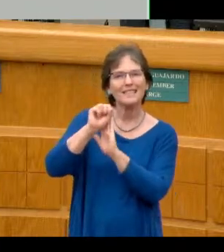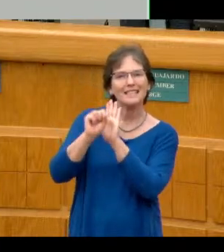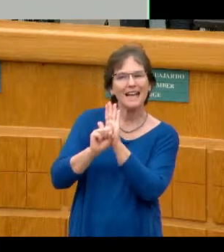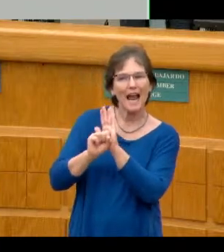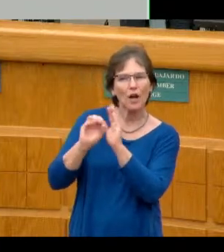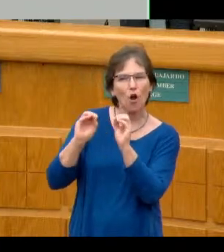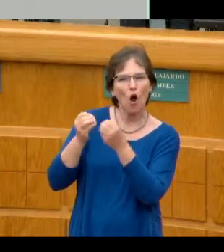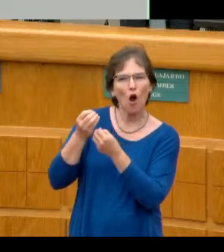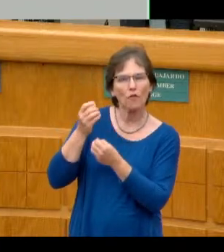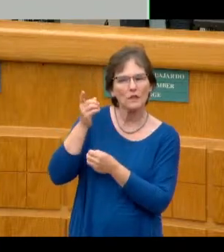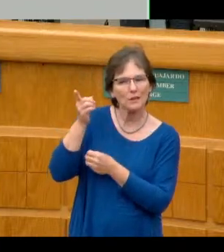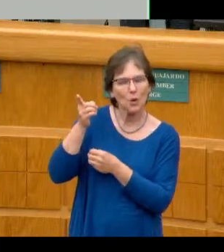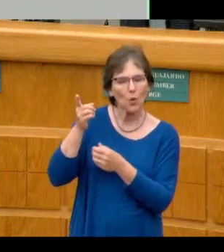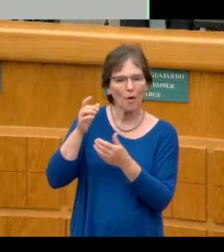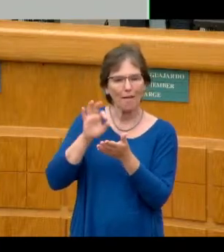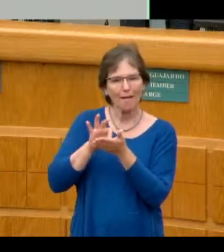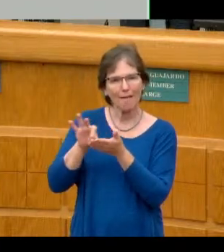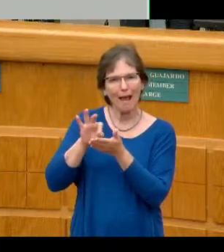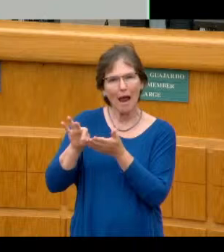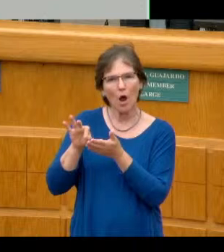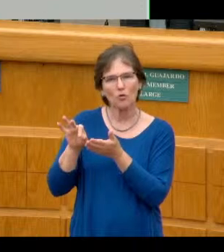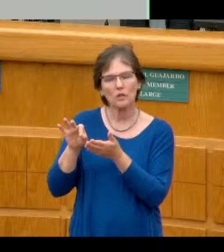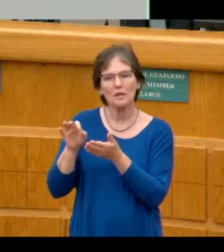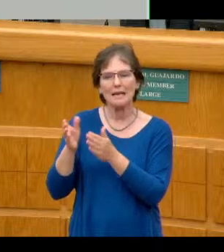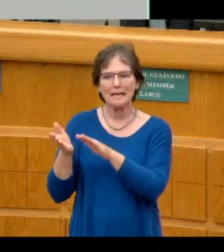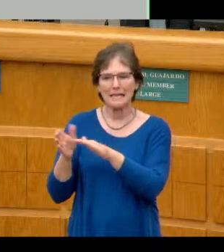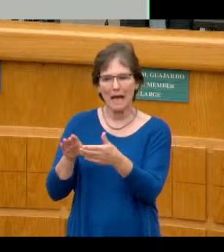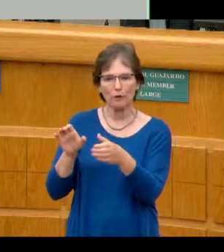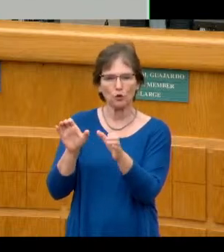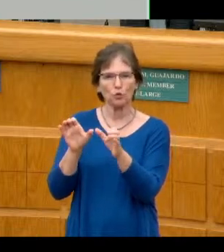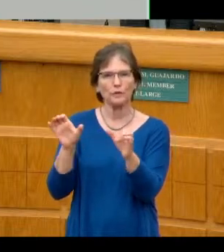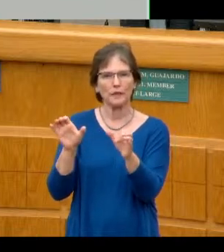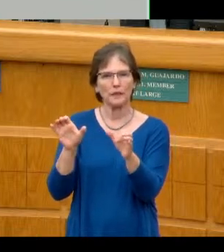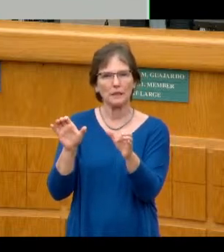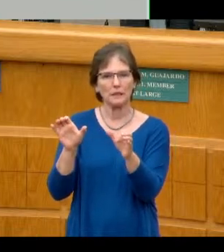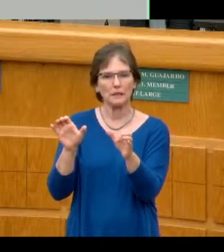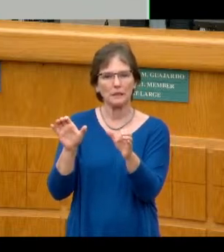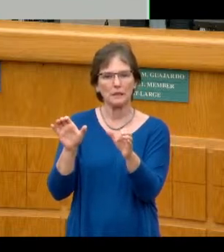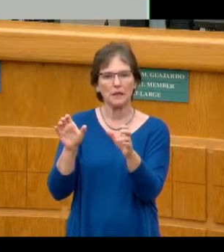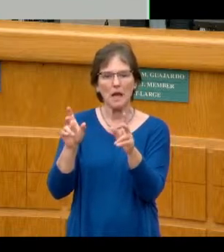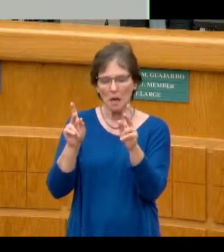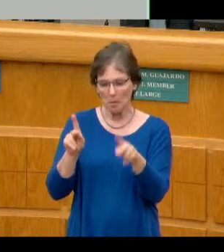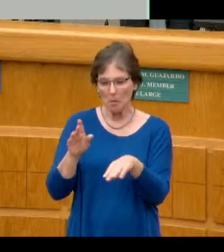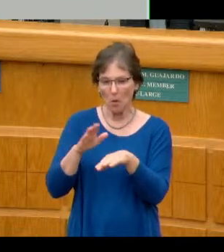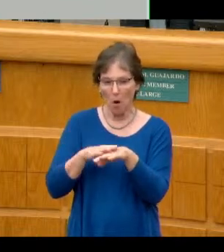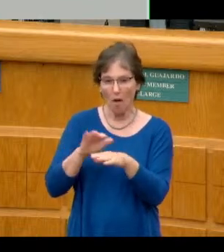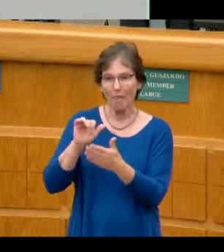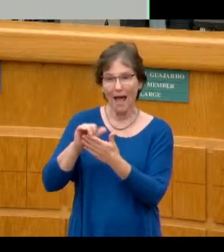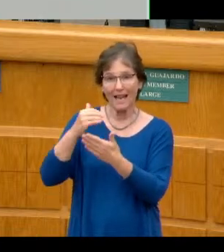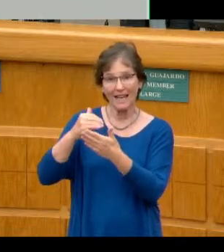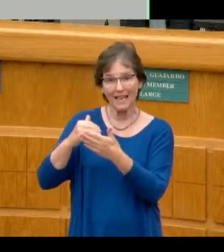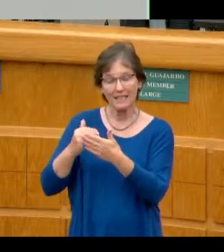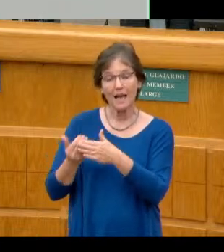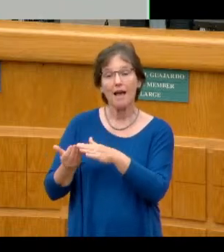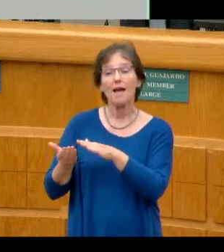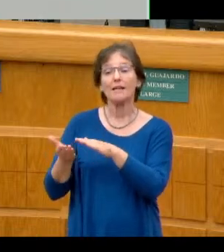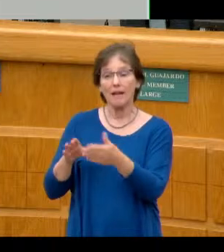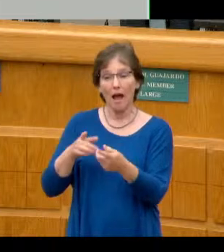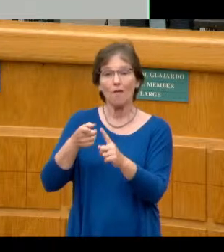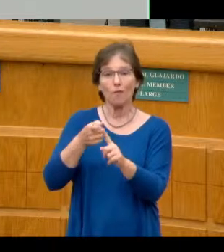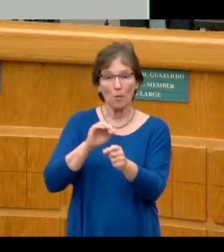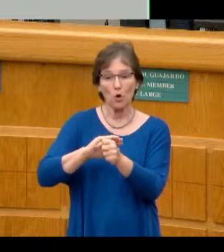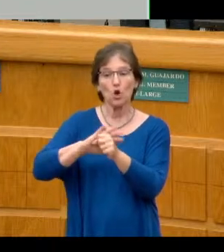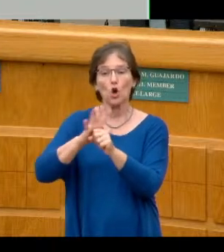day. It doesn't look like it's going to go down to 0 anytime soon. And the model is projecting it's more likely to go